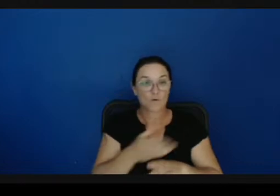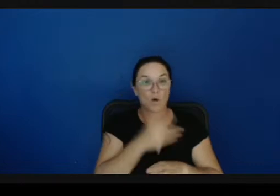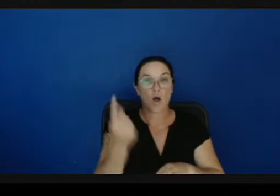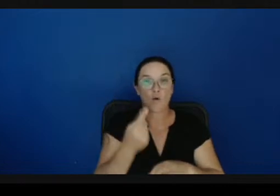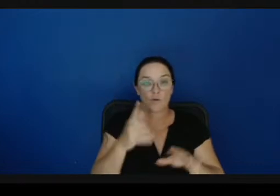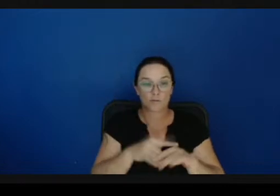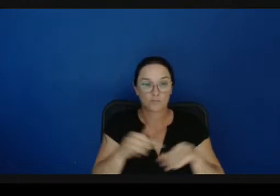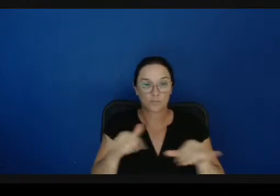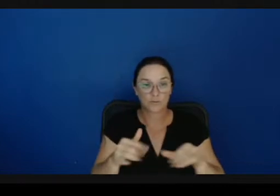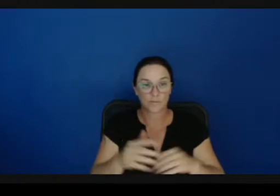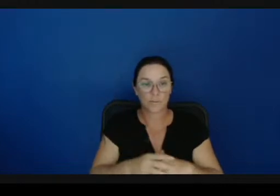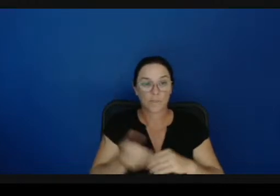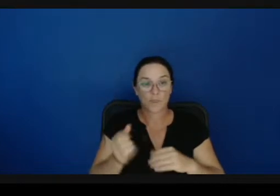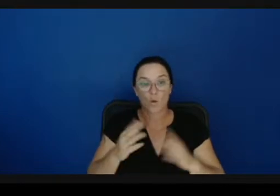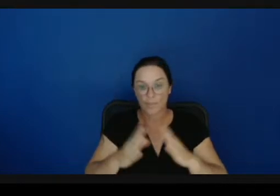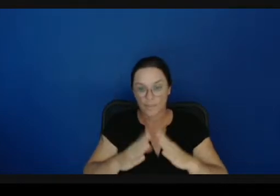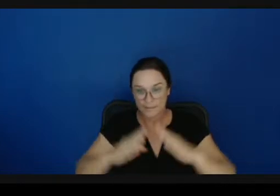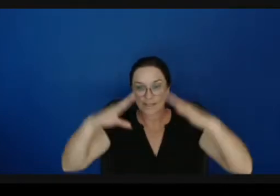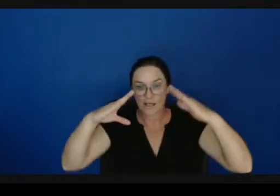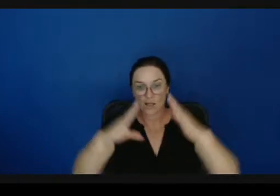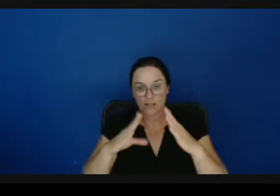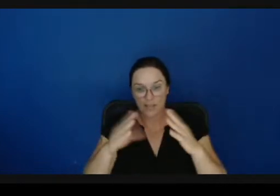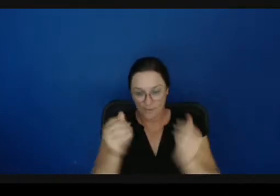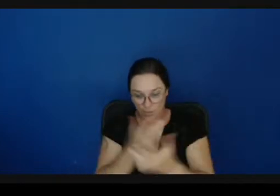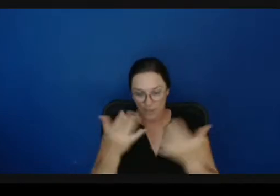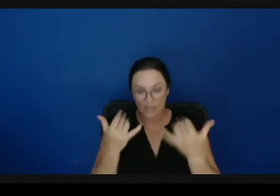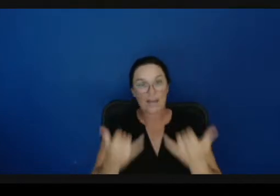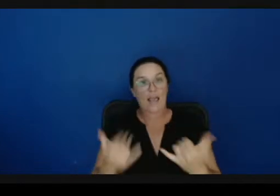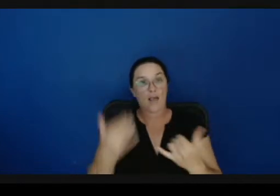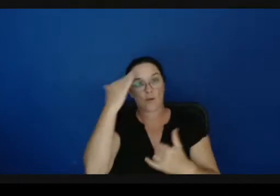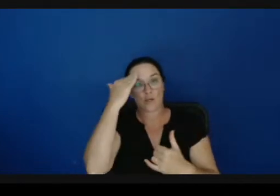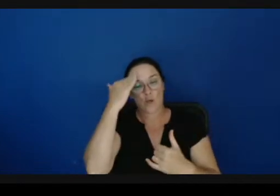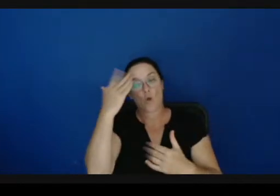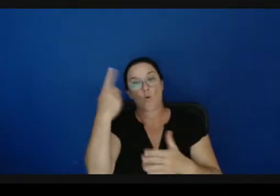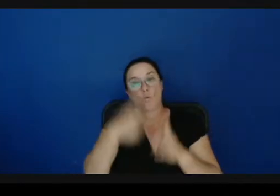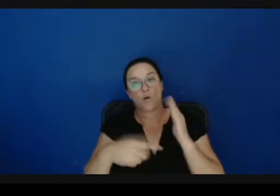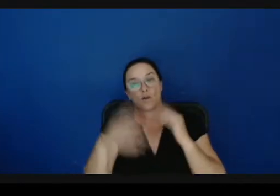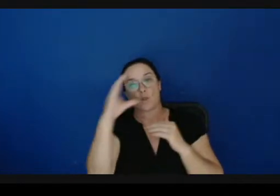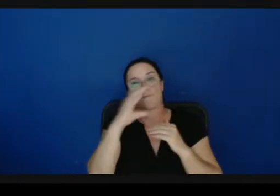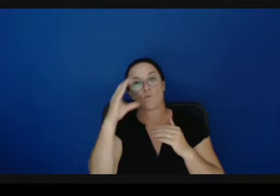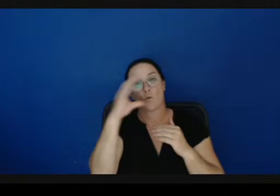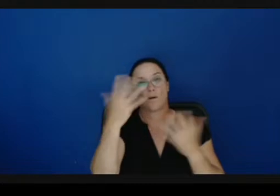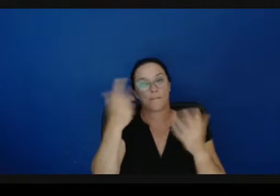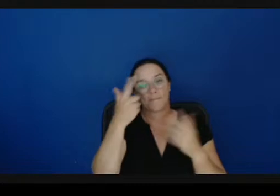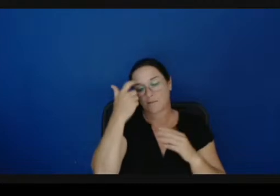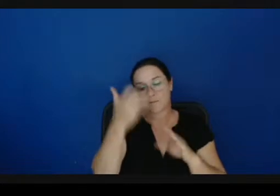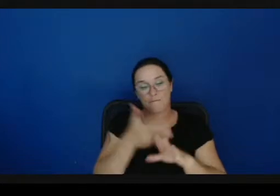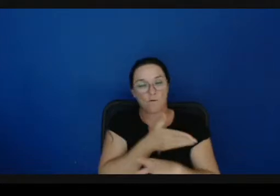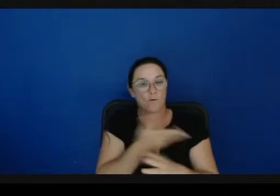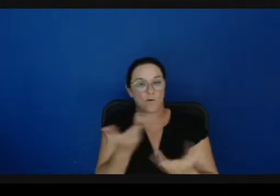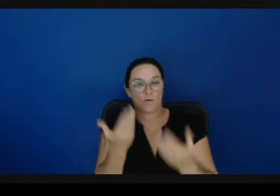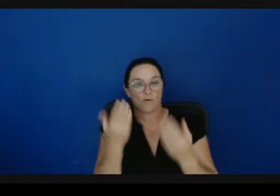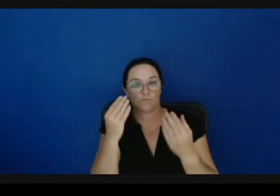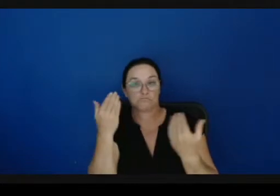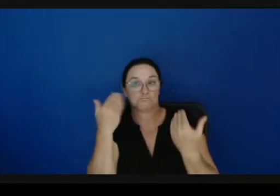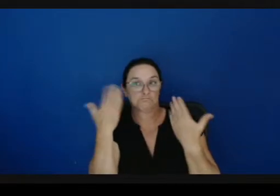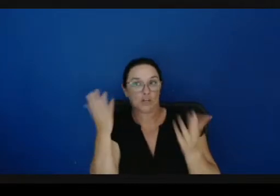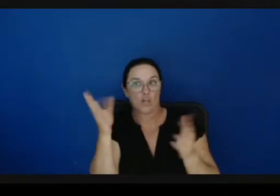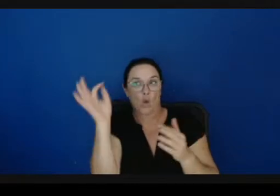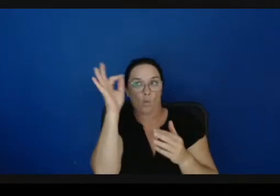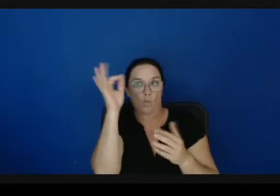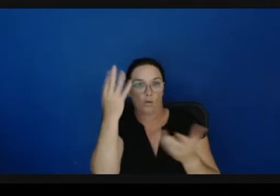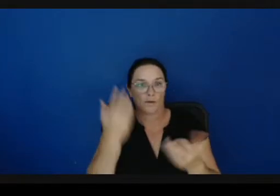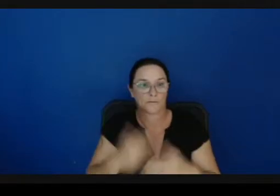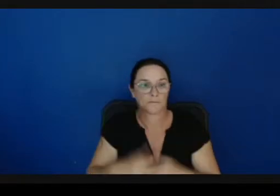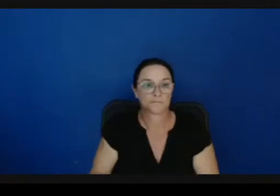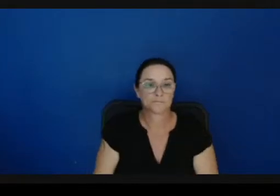signal? All those things that we now know, okay, like that's what we're looking for. We just didn't know because Right. we've never seen it before. Now we've seen Won't it get once. baked